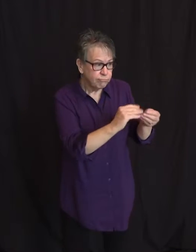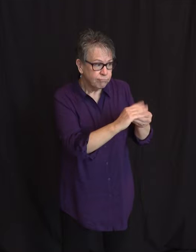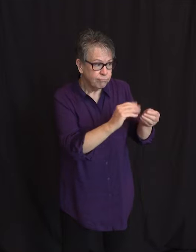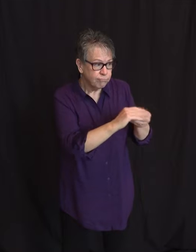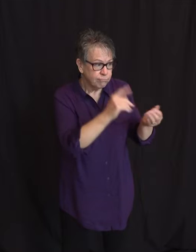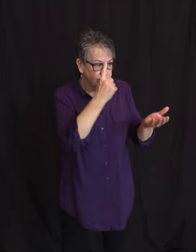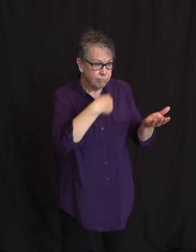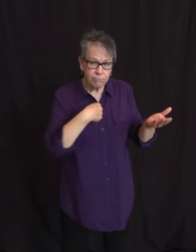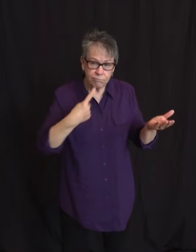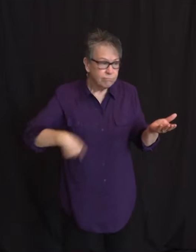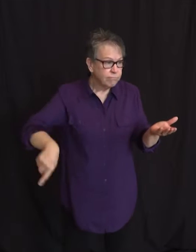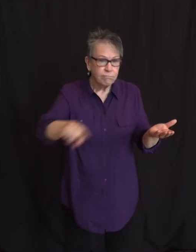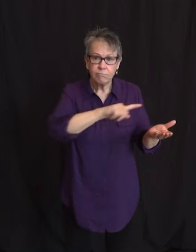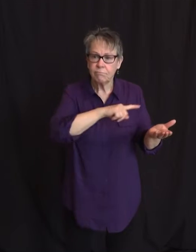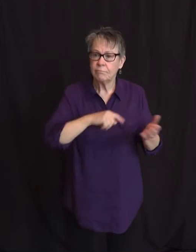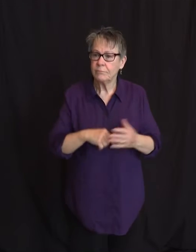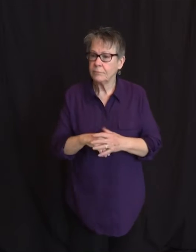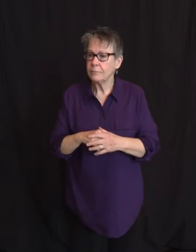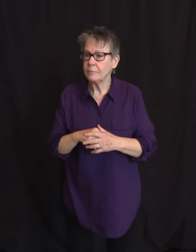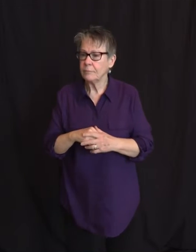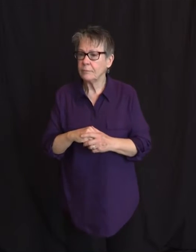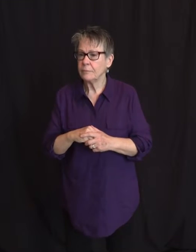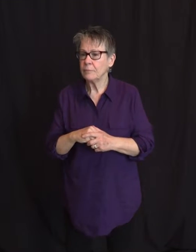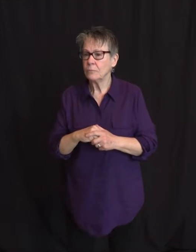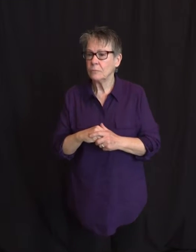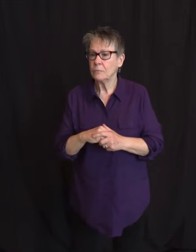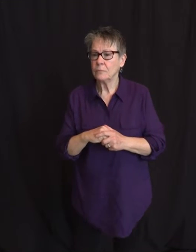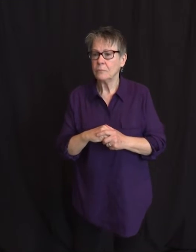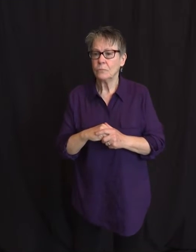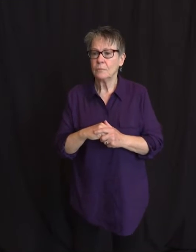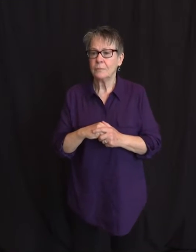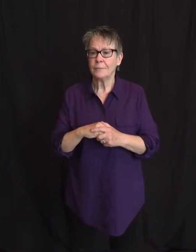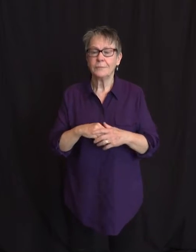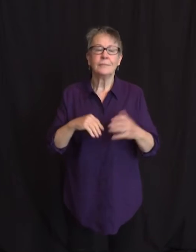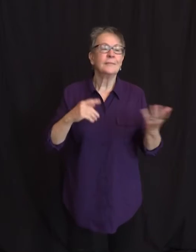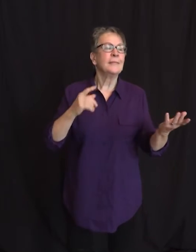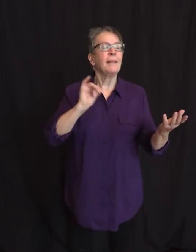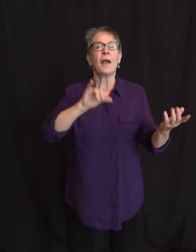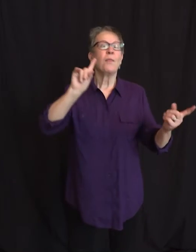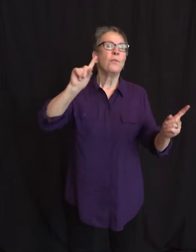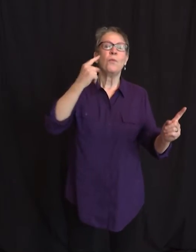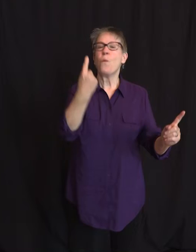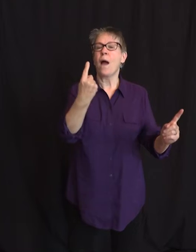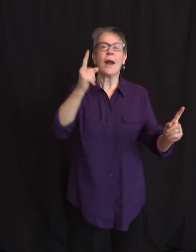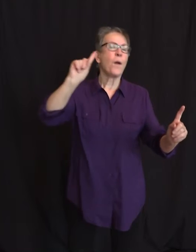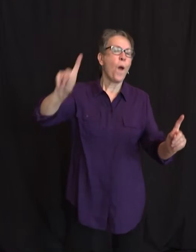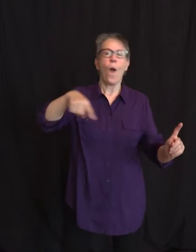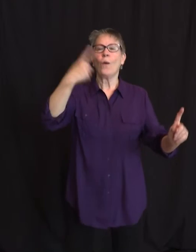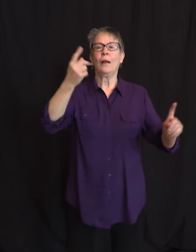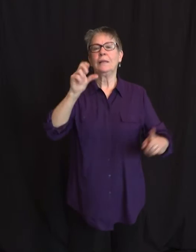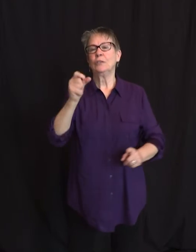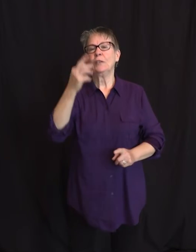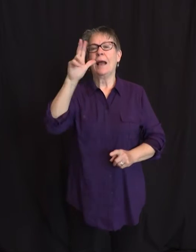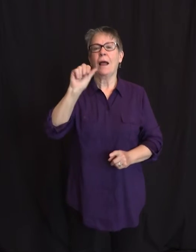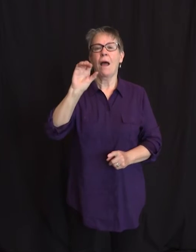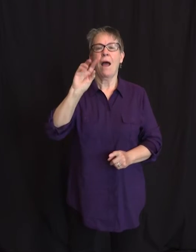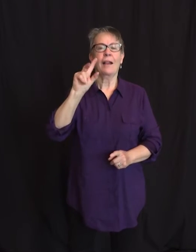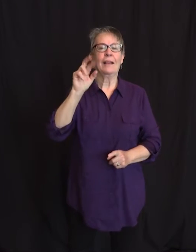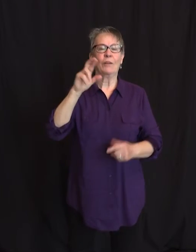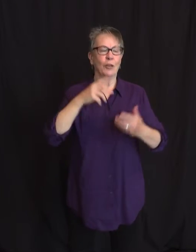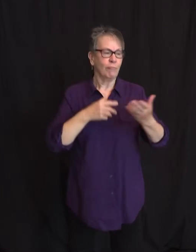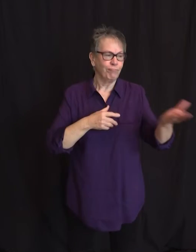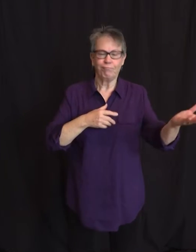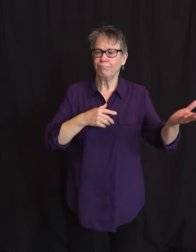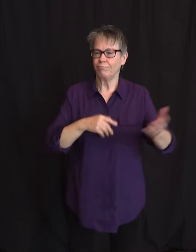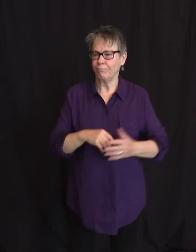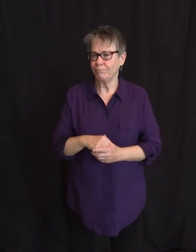of the great state of New Jersey, the one, the only, the singular, Sheila Oliver. Thank you very much, Governor. You know, I